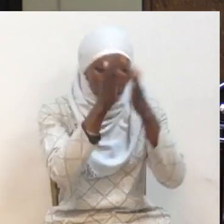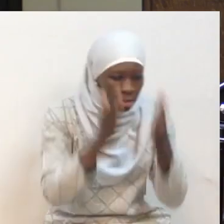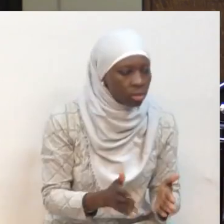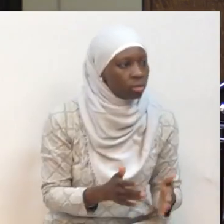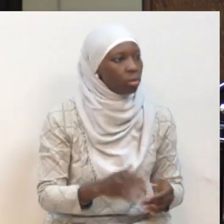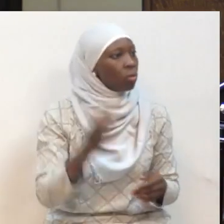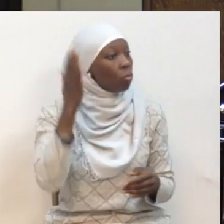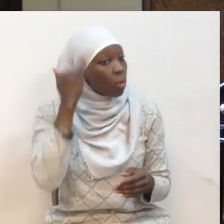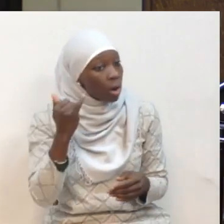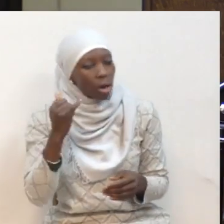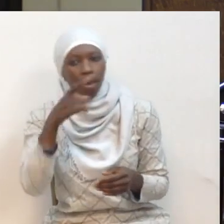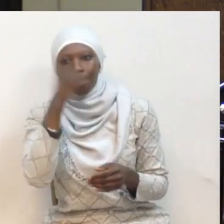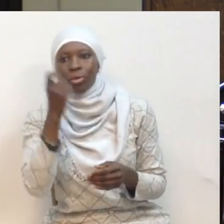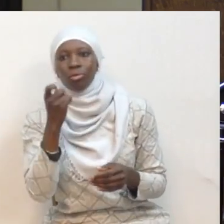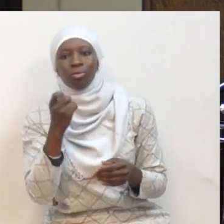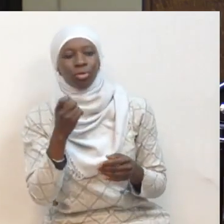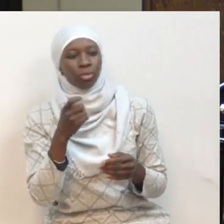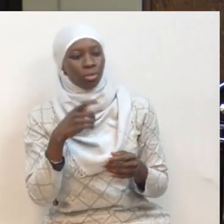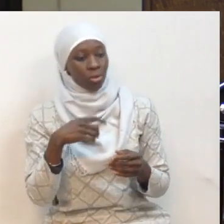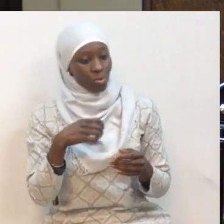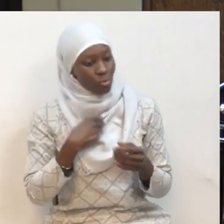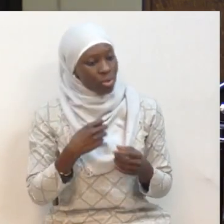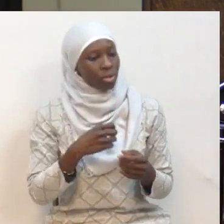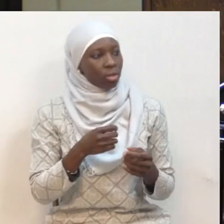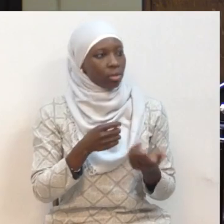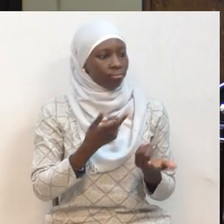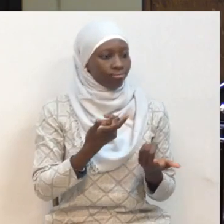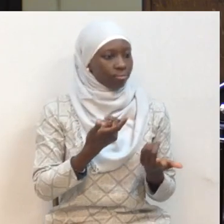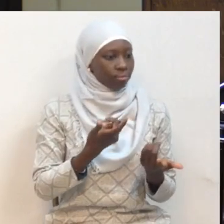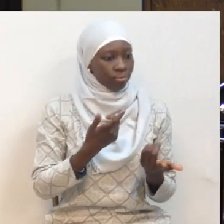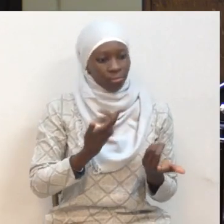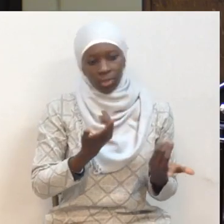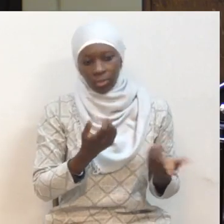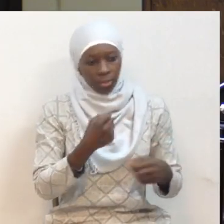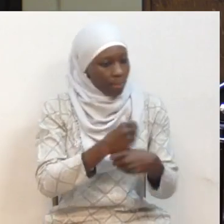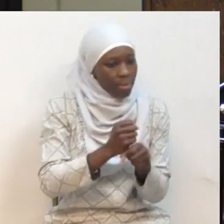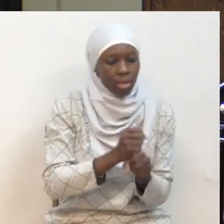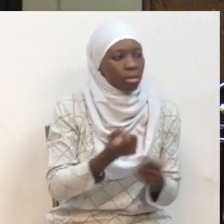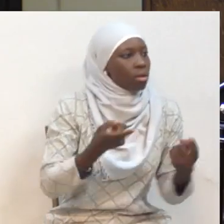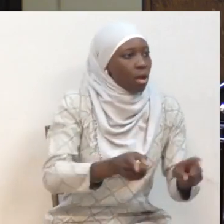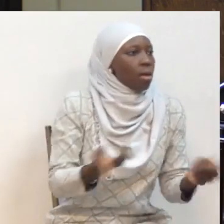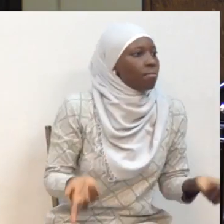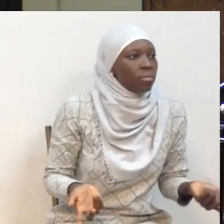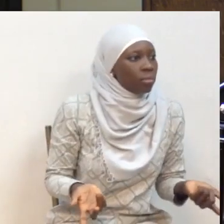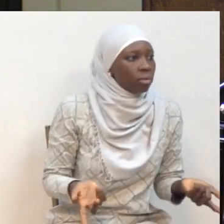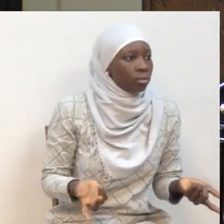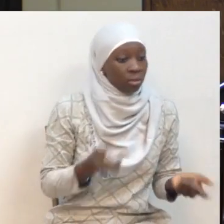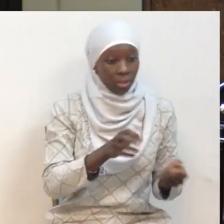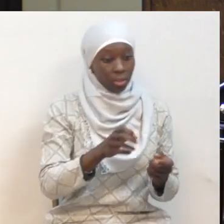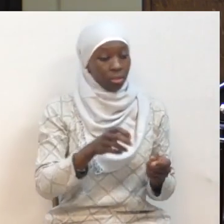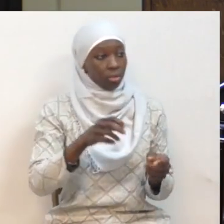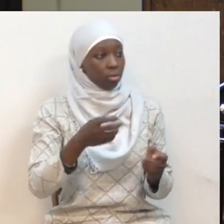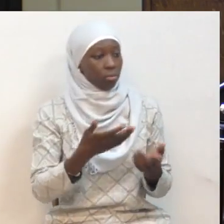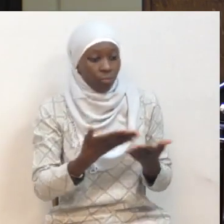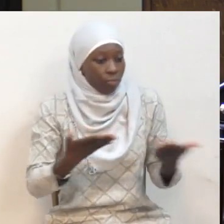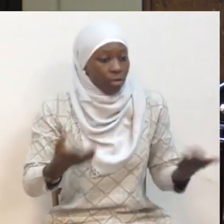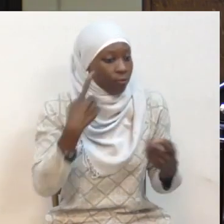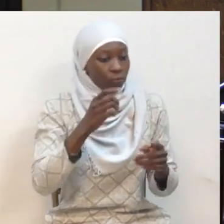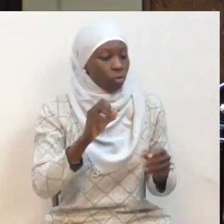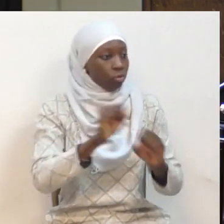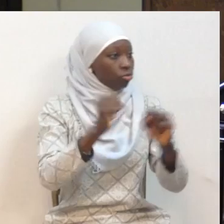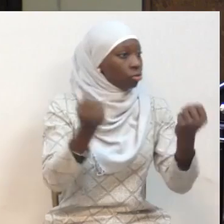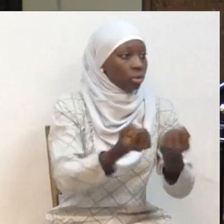out and up. This is the product of the society. And this is why it is said,